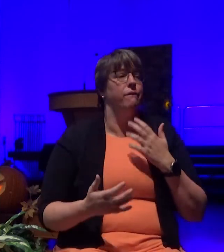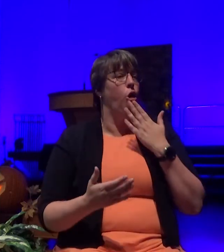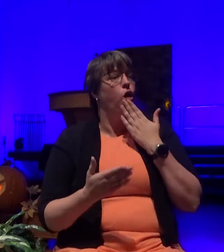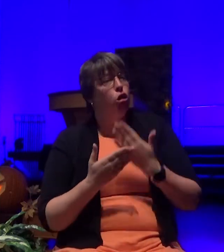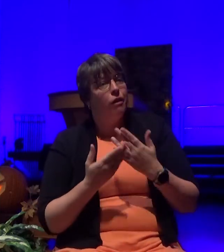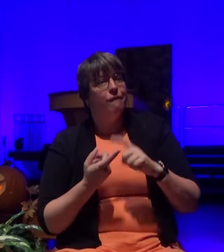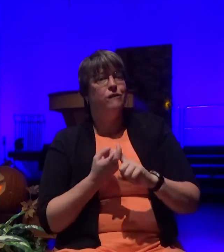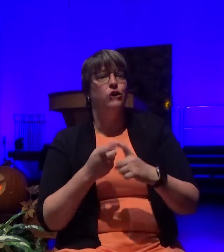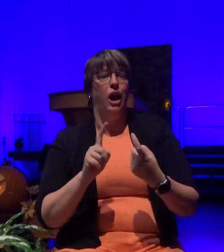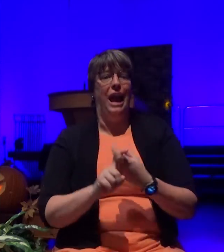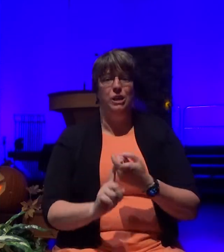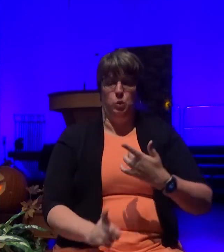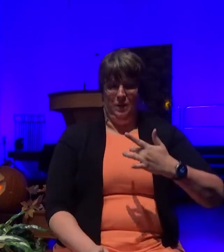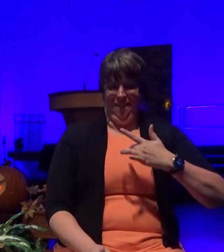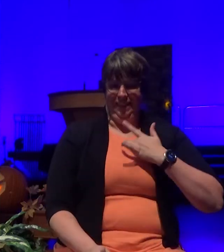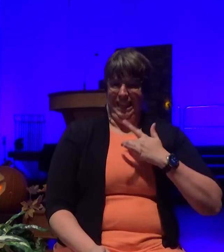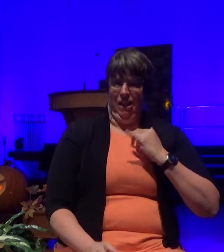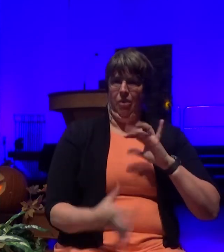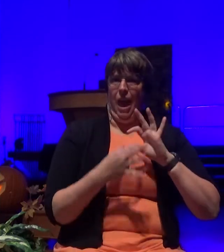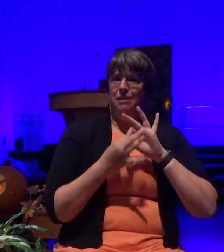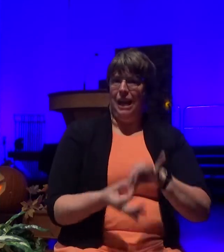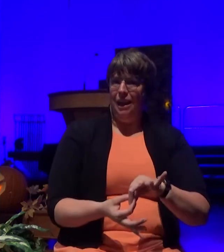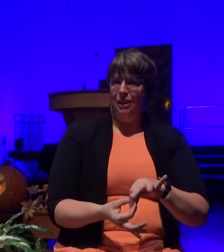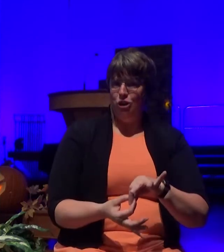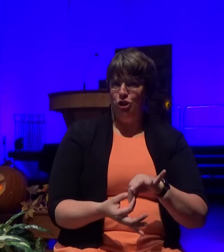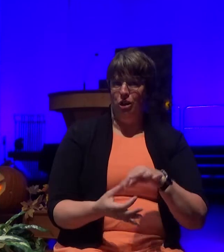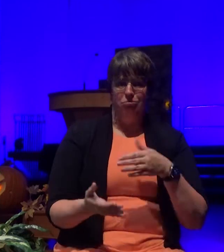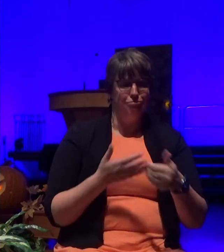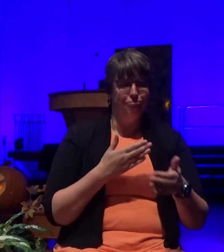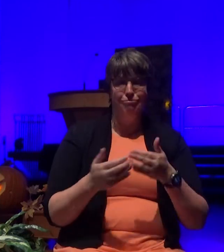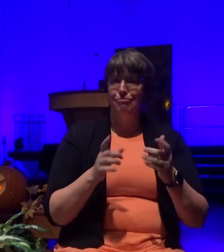can feel the connection we have with them no matter how